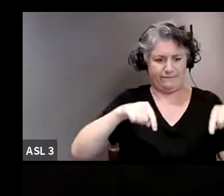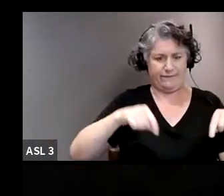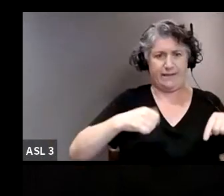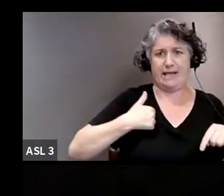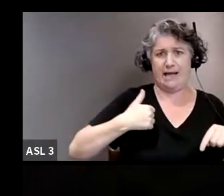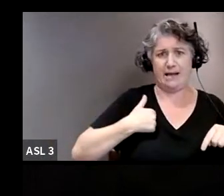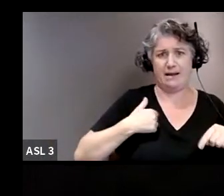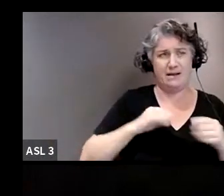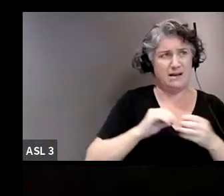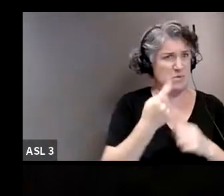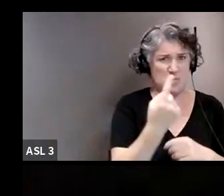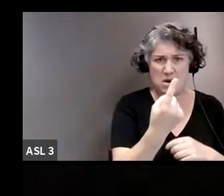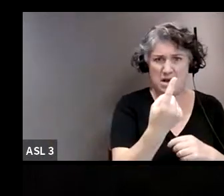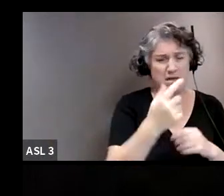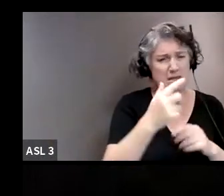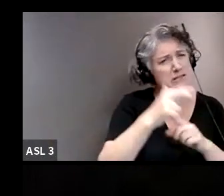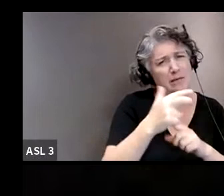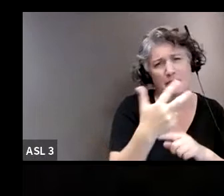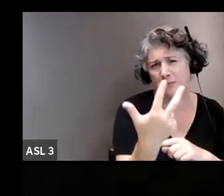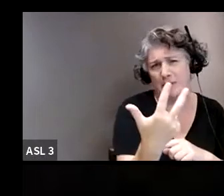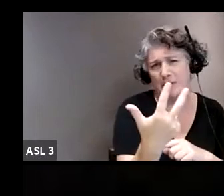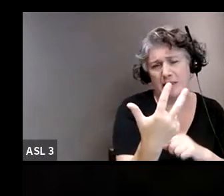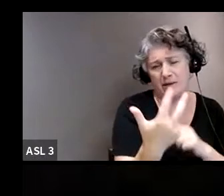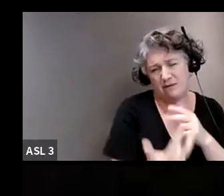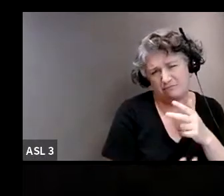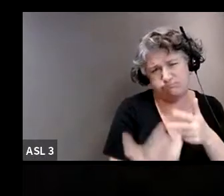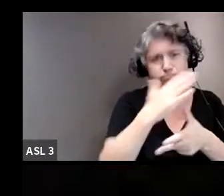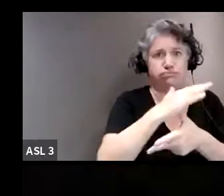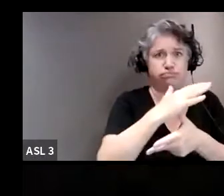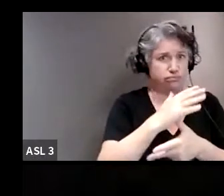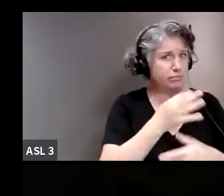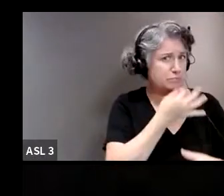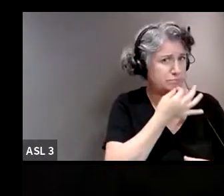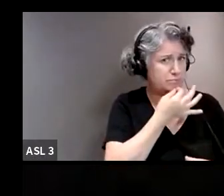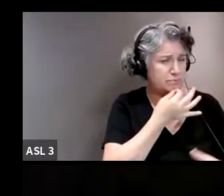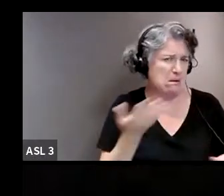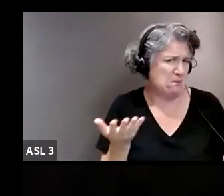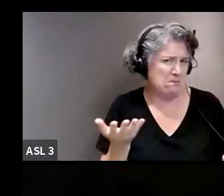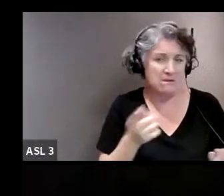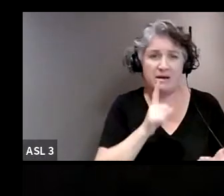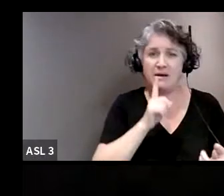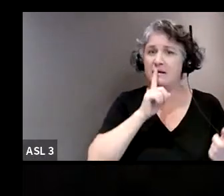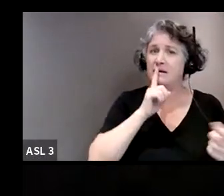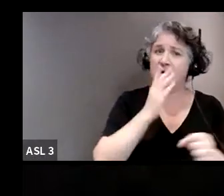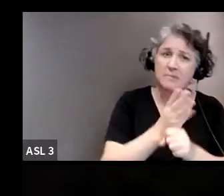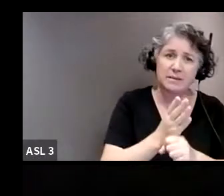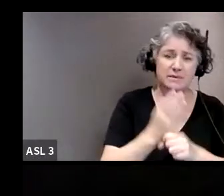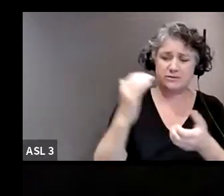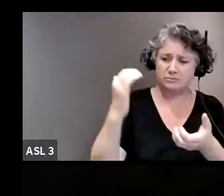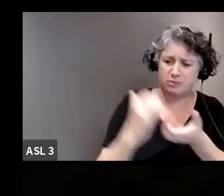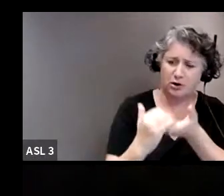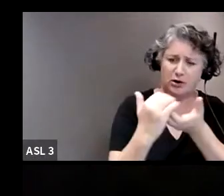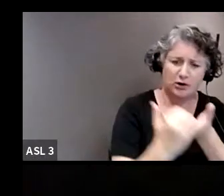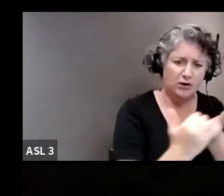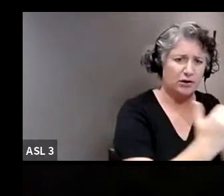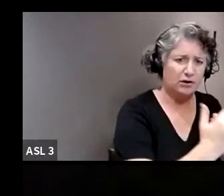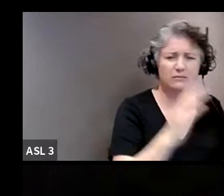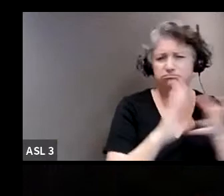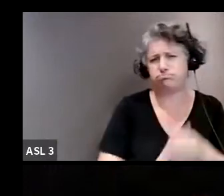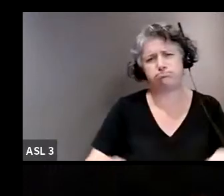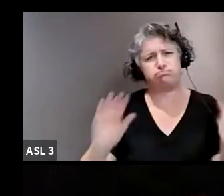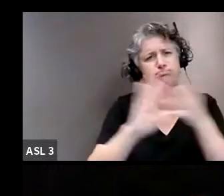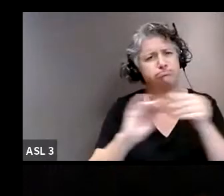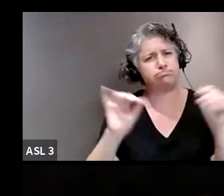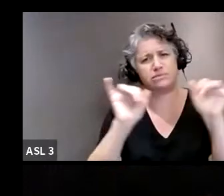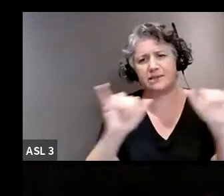we're not number one we're at least in the top three and trending towards number one our commitment to partner we've said it over and over again we recognize that